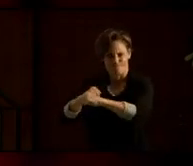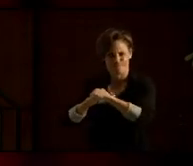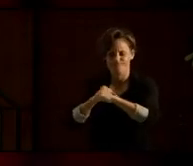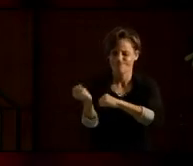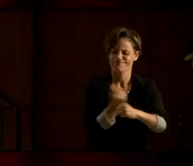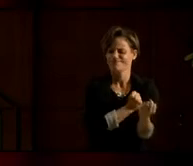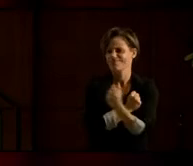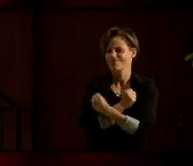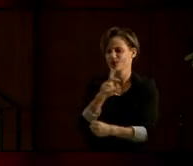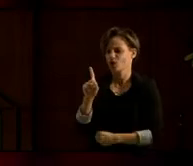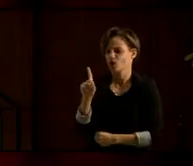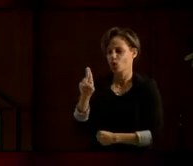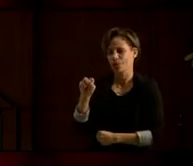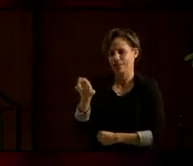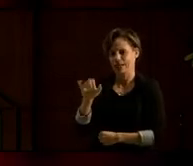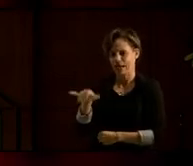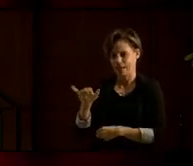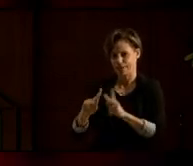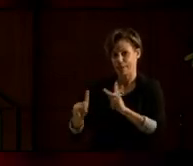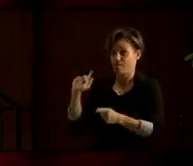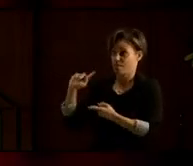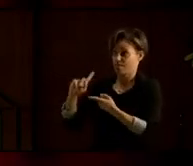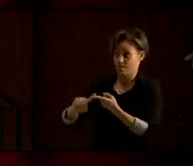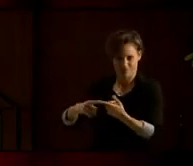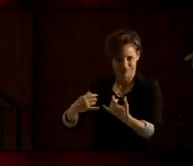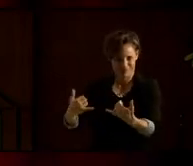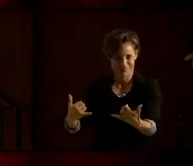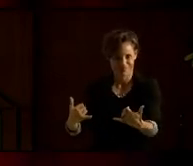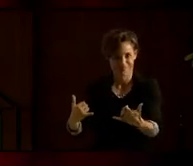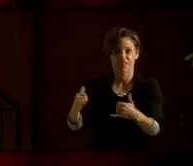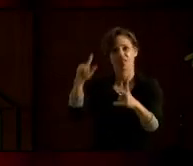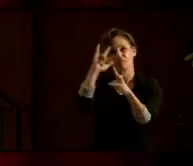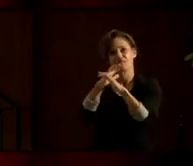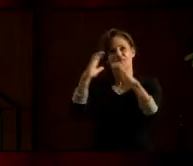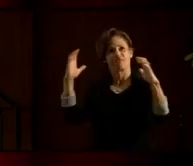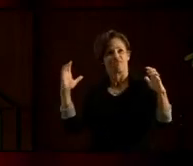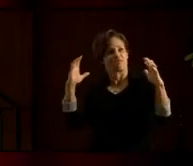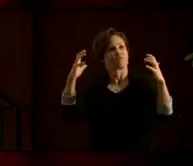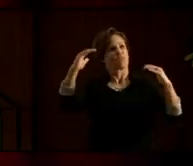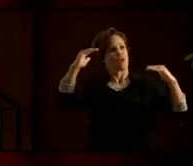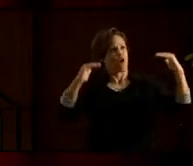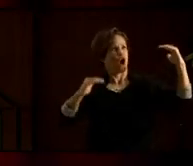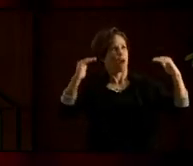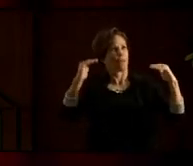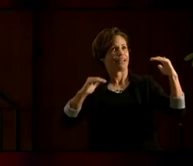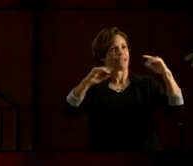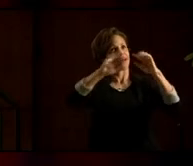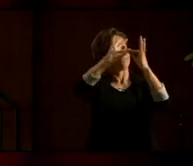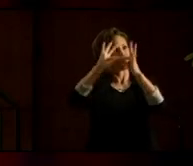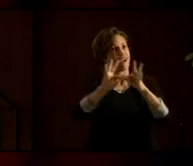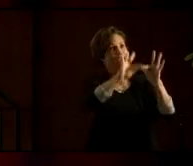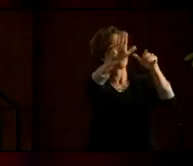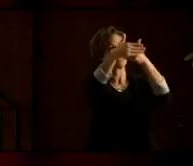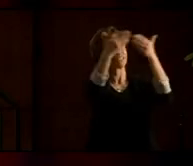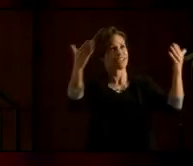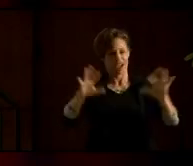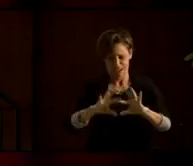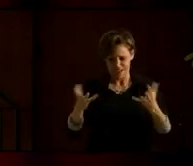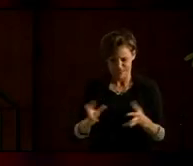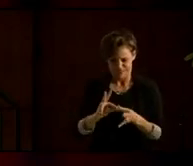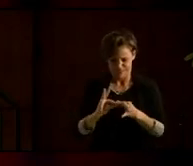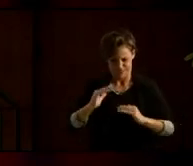and embraced the Kumeyaay people to the present day. It is part of a worldview founded in the harmony of the cycles of the sky and balance and forces of